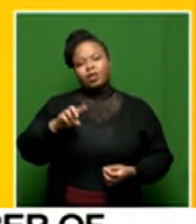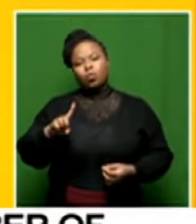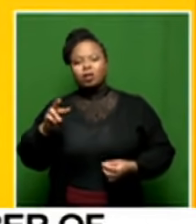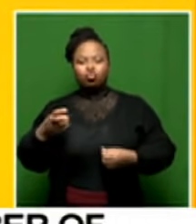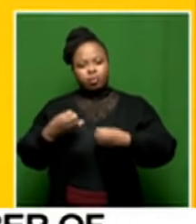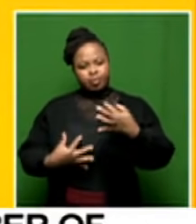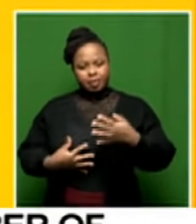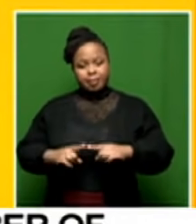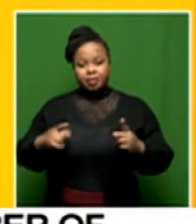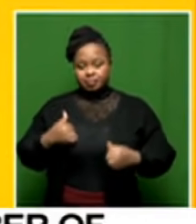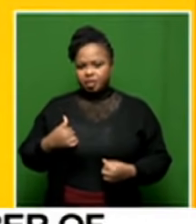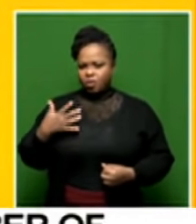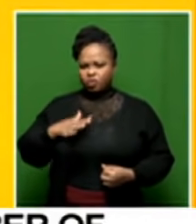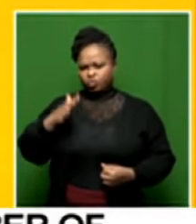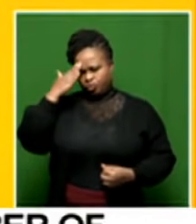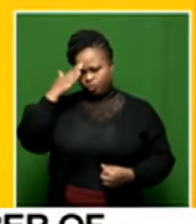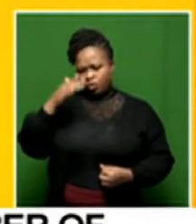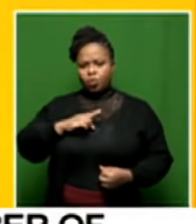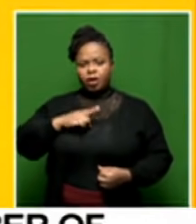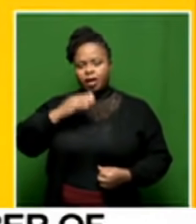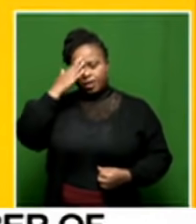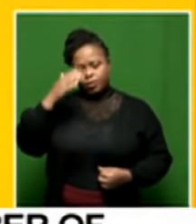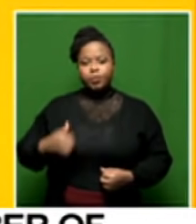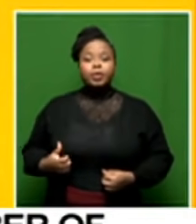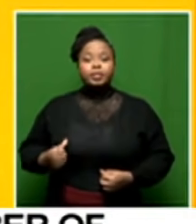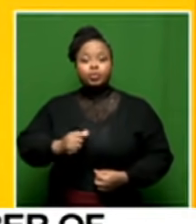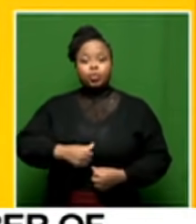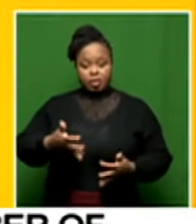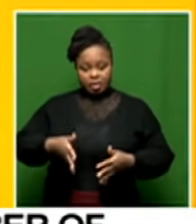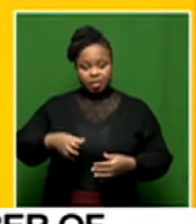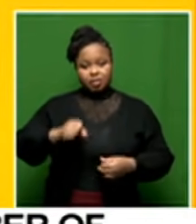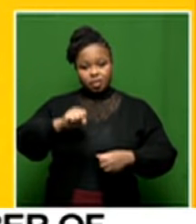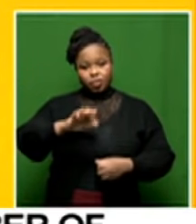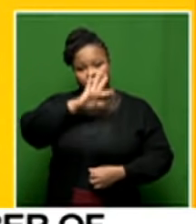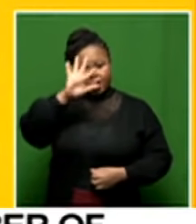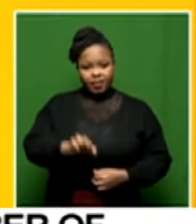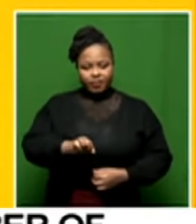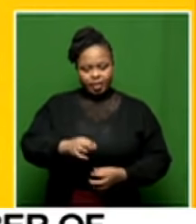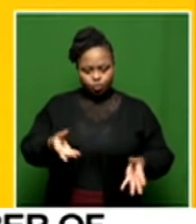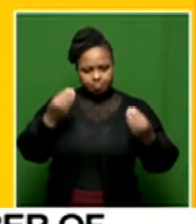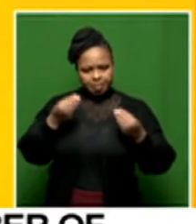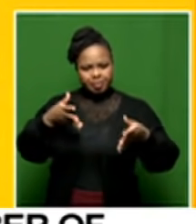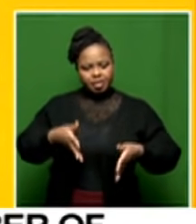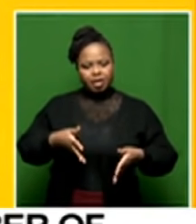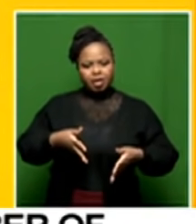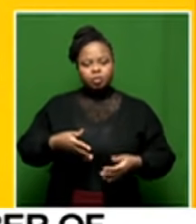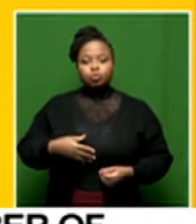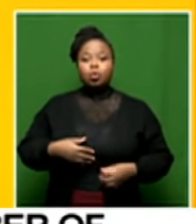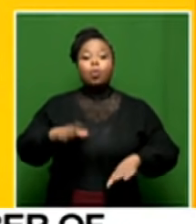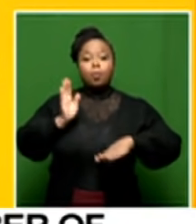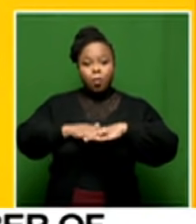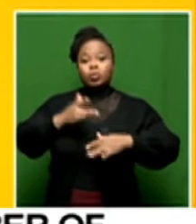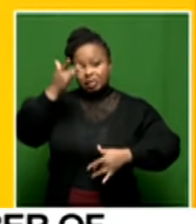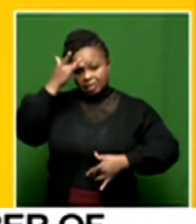just refer to the kind of strain. I know that we're still having, the one that was discovered here in South Africa as our dominant